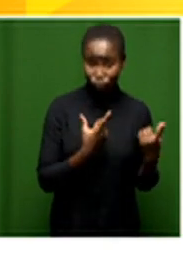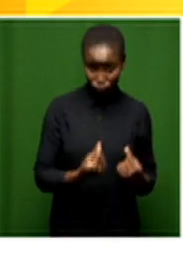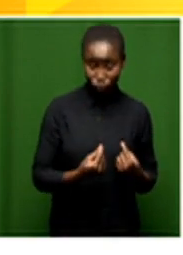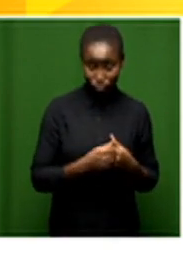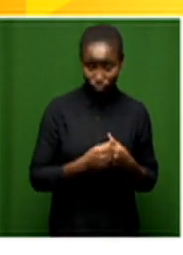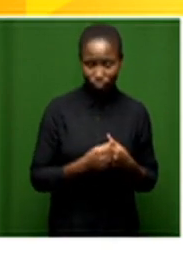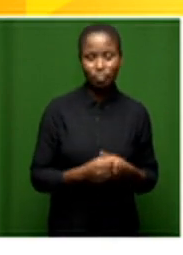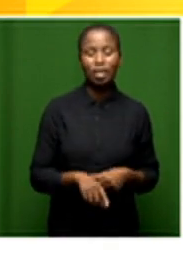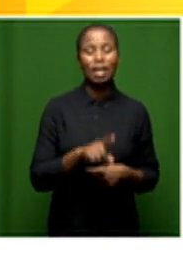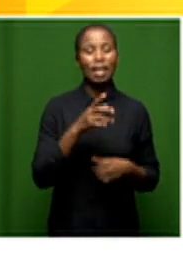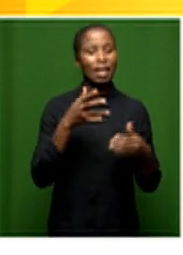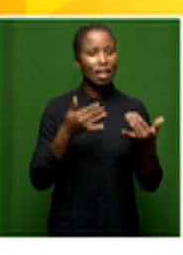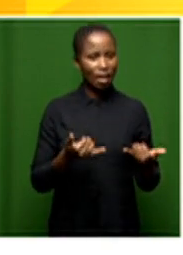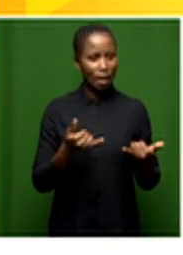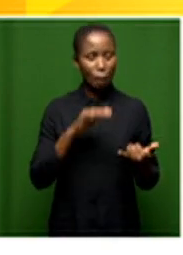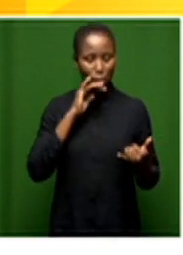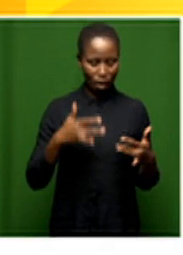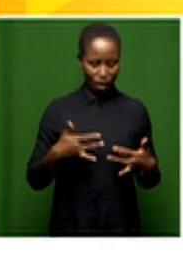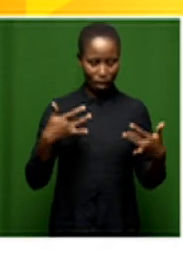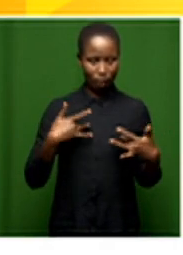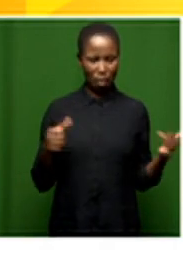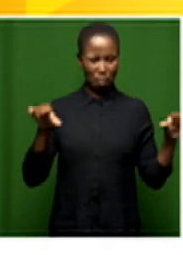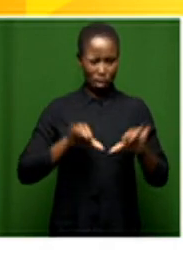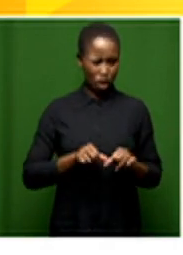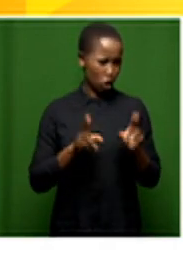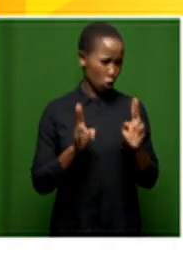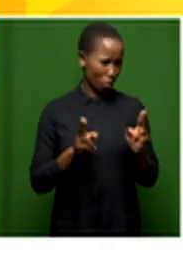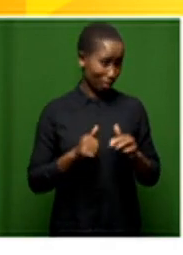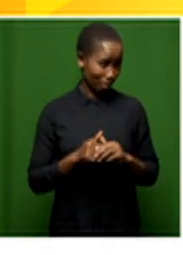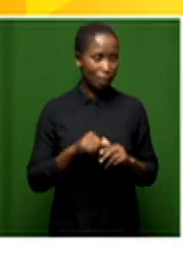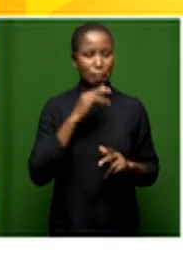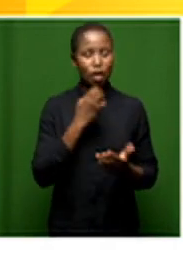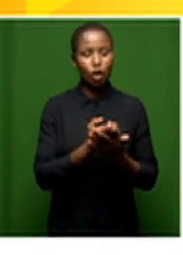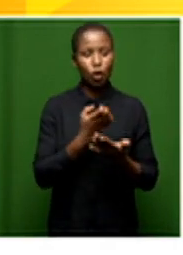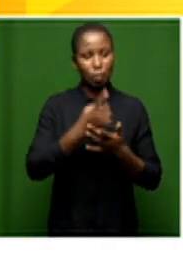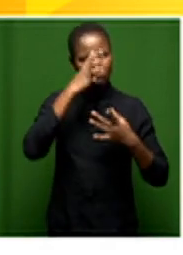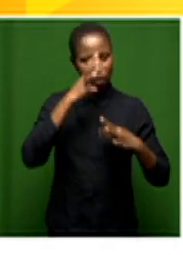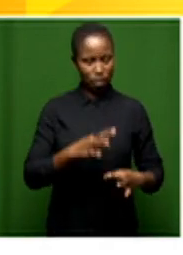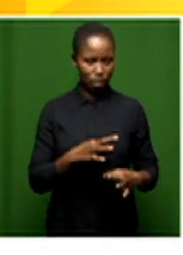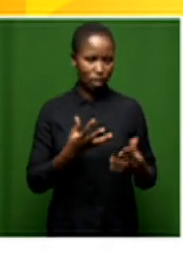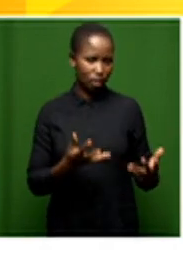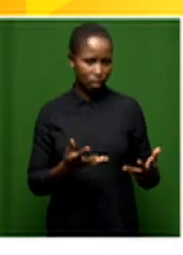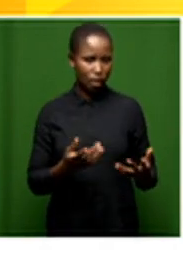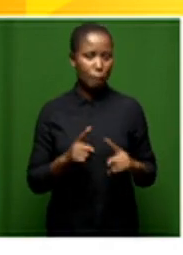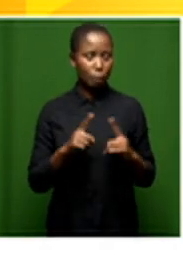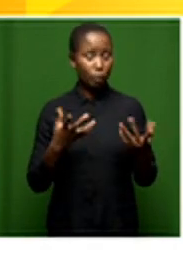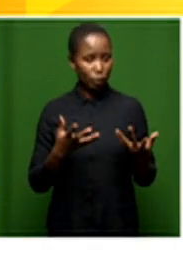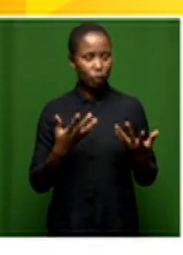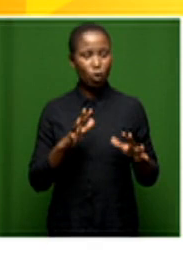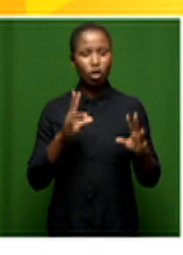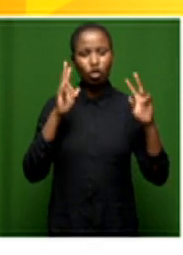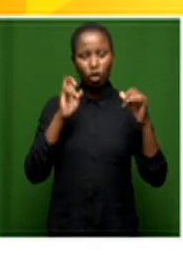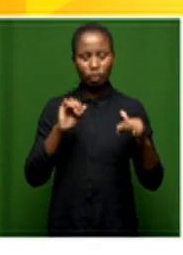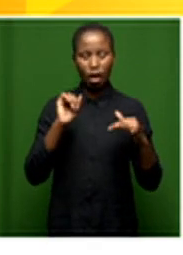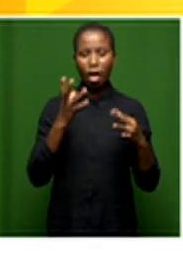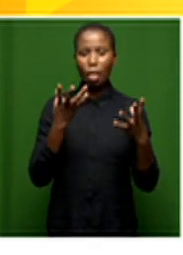basically getting life back to normal. This is an economic decision, we know this, but it also is a decision on the back of cases have